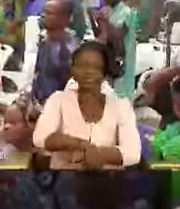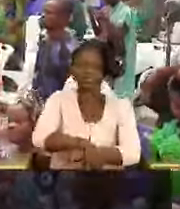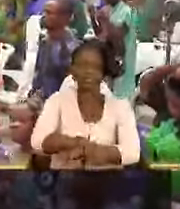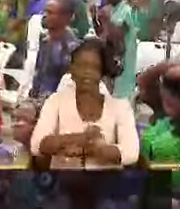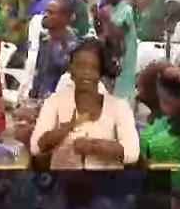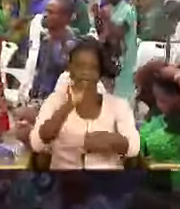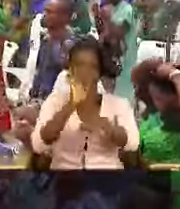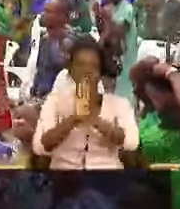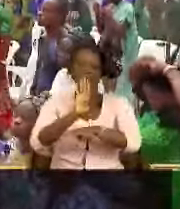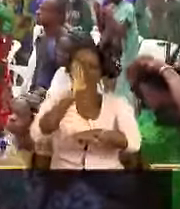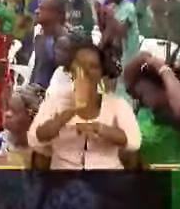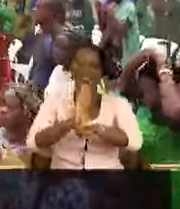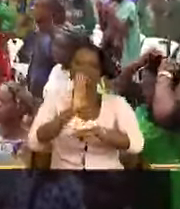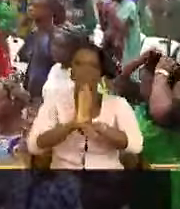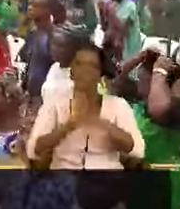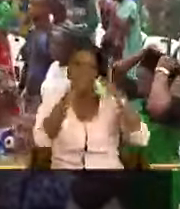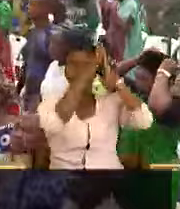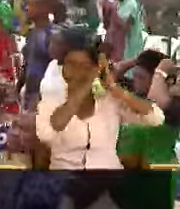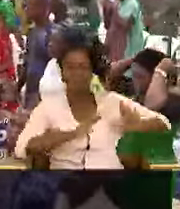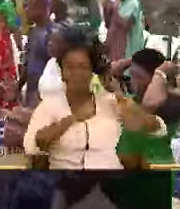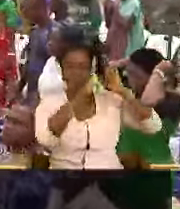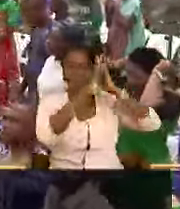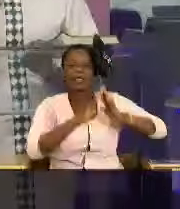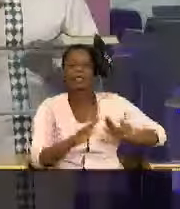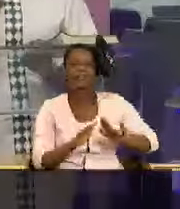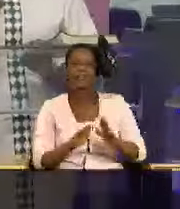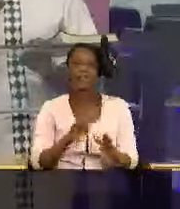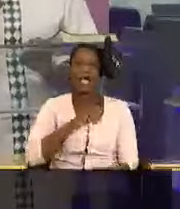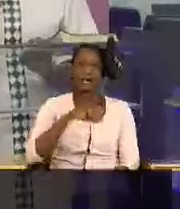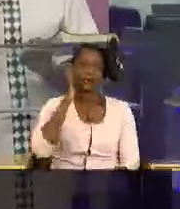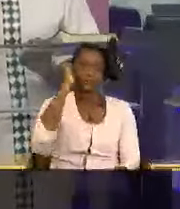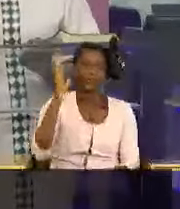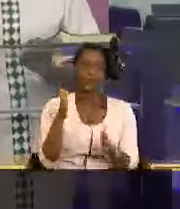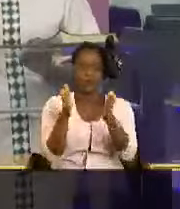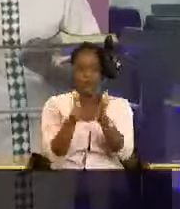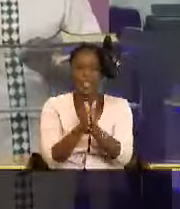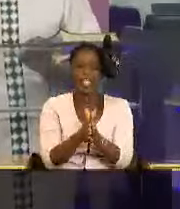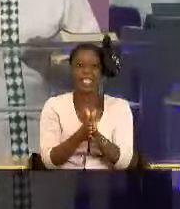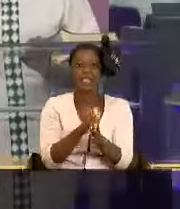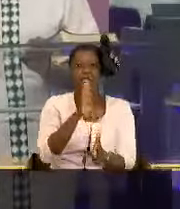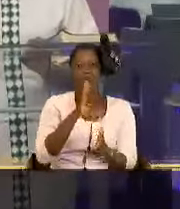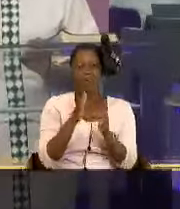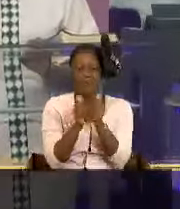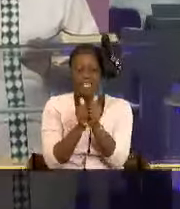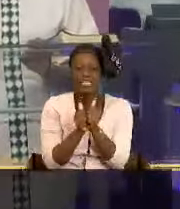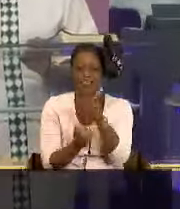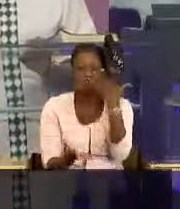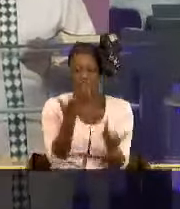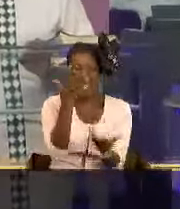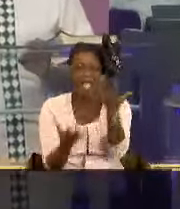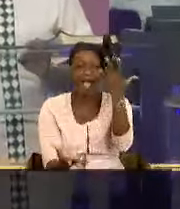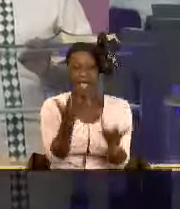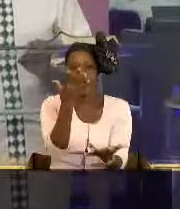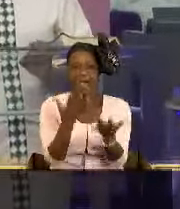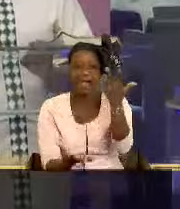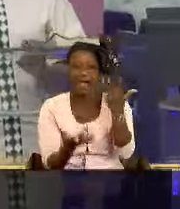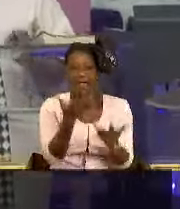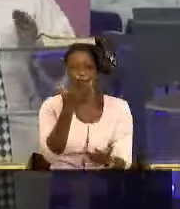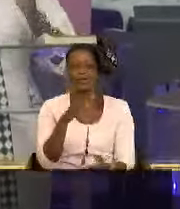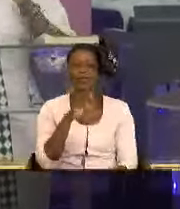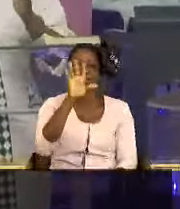bewitchment please I want you to pray with fire your voice and execute the Judgment that